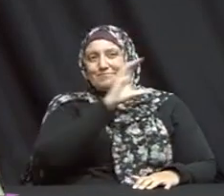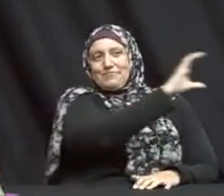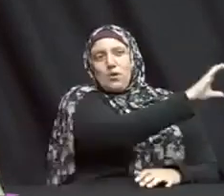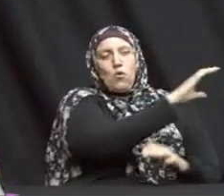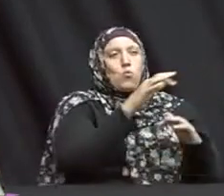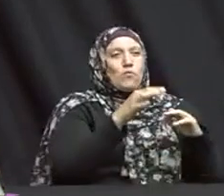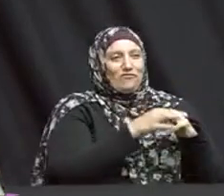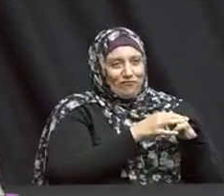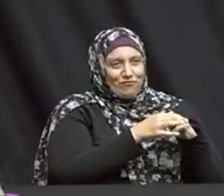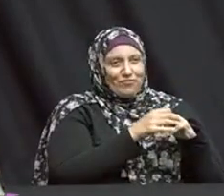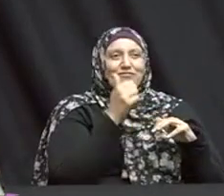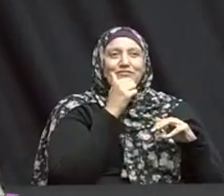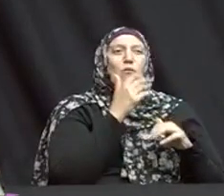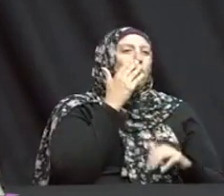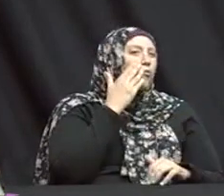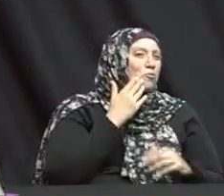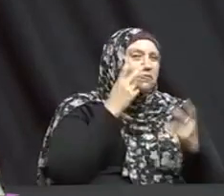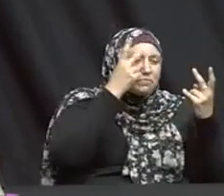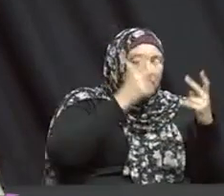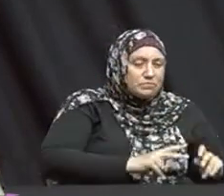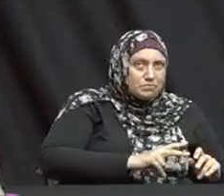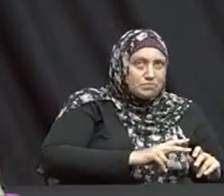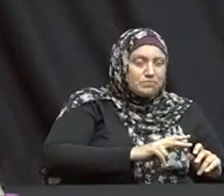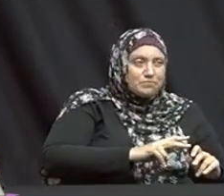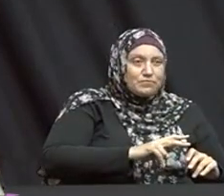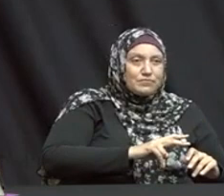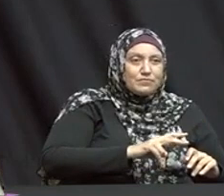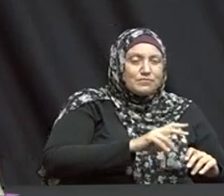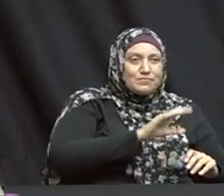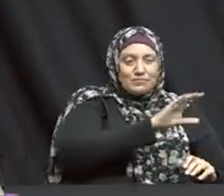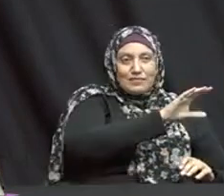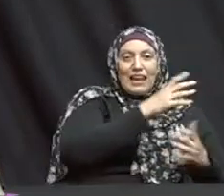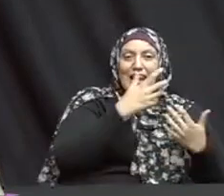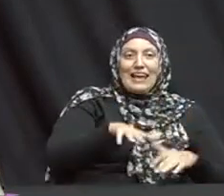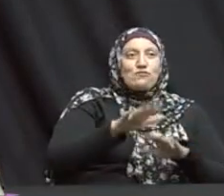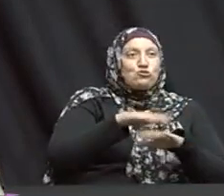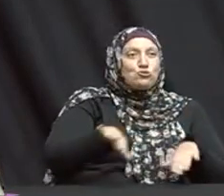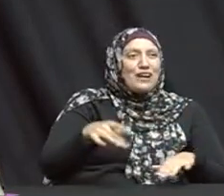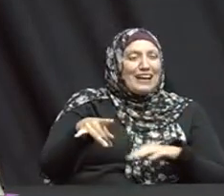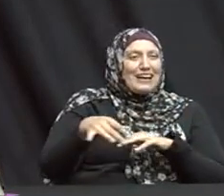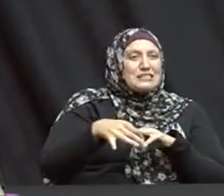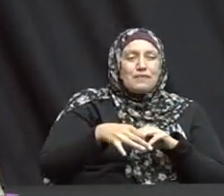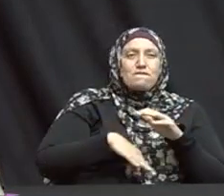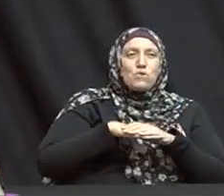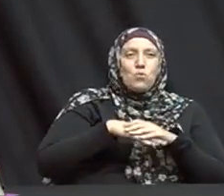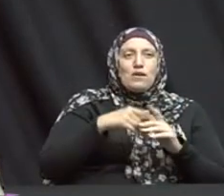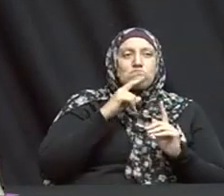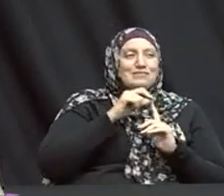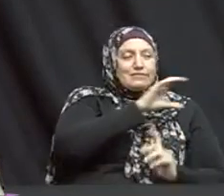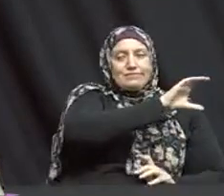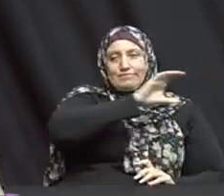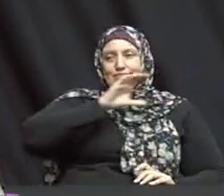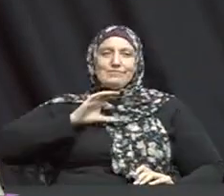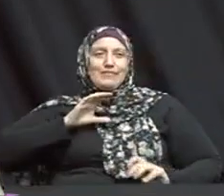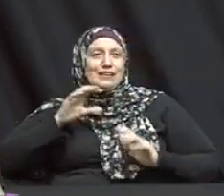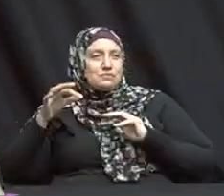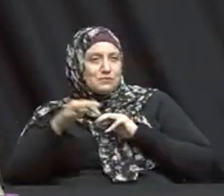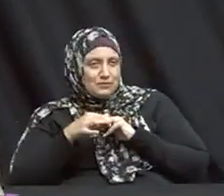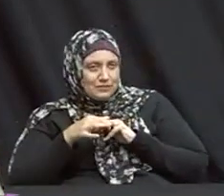and leave children and a husband, the entire estate would go to the husband. If they were to pass away